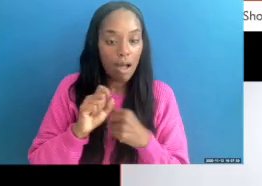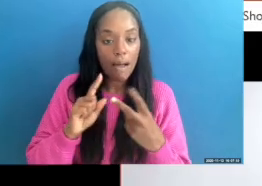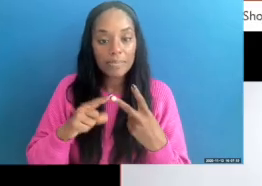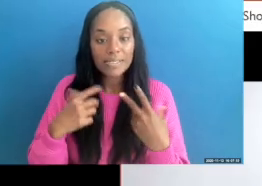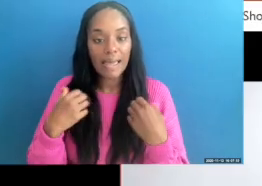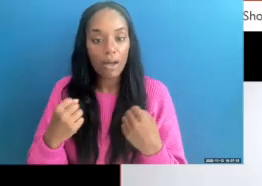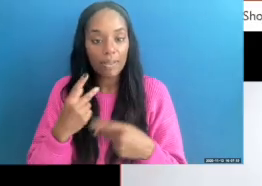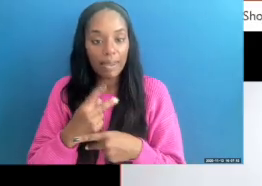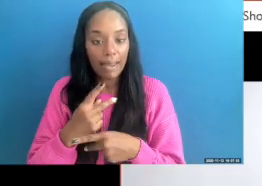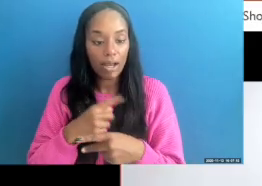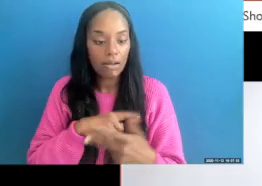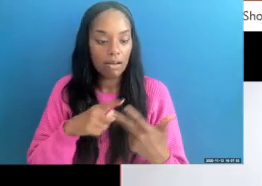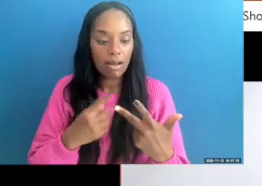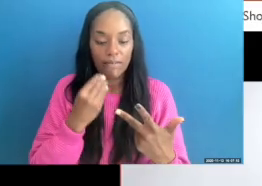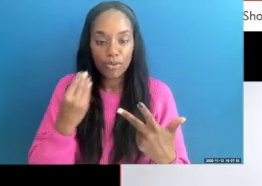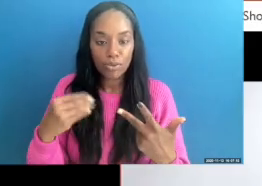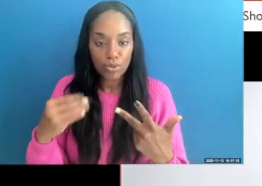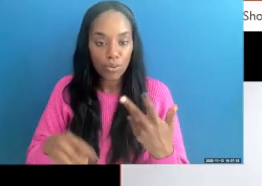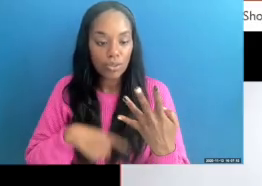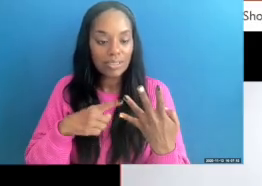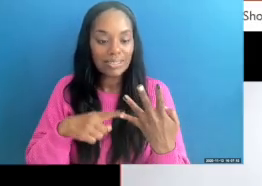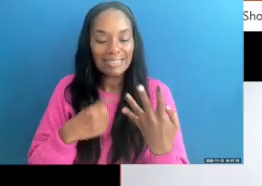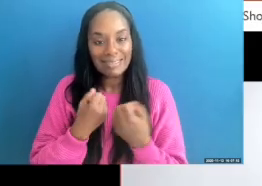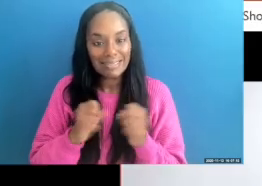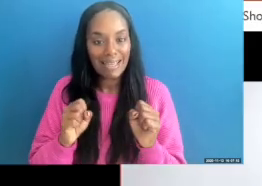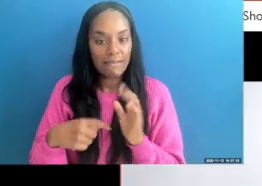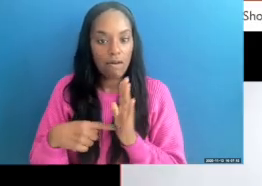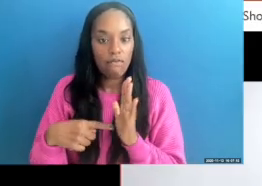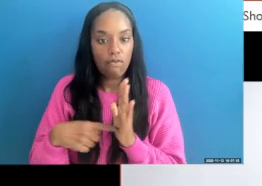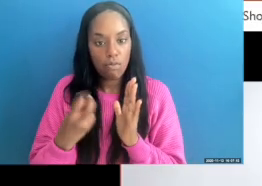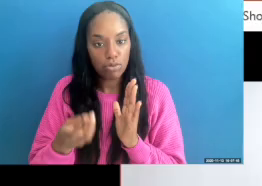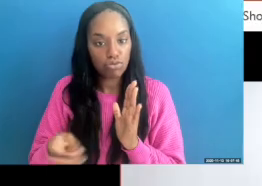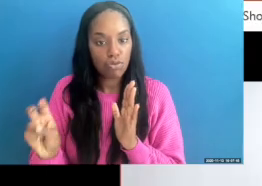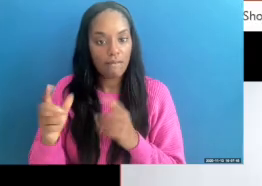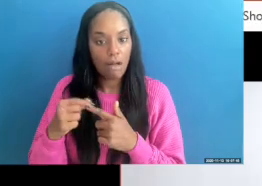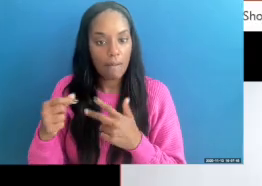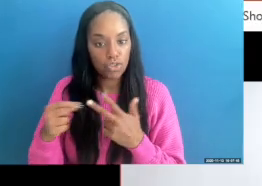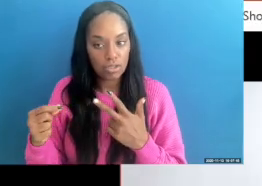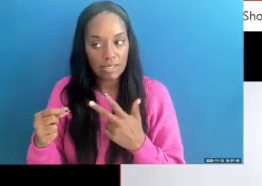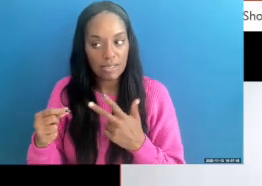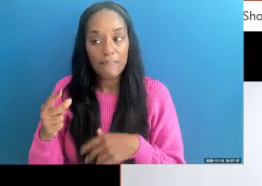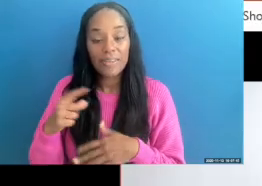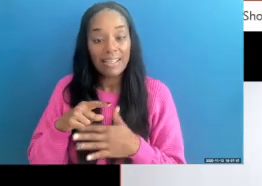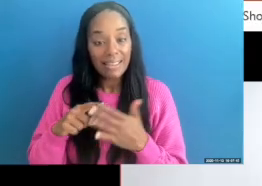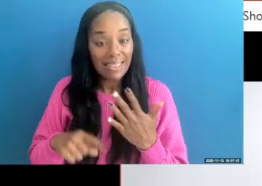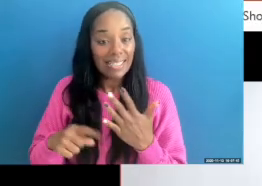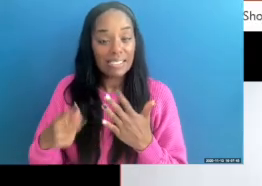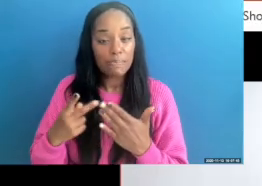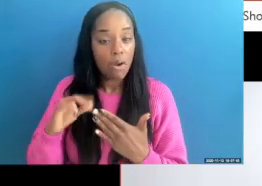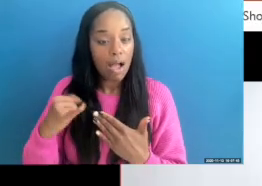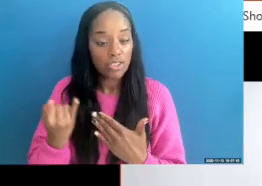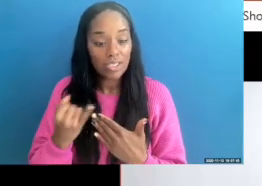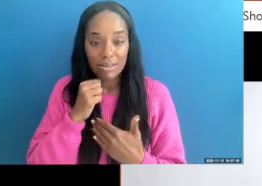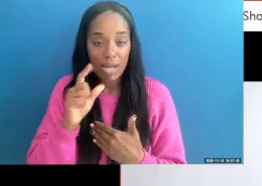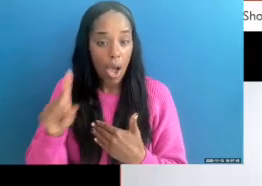grocery stores, and safe and affordable travel options. These early projects